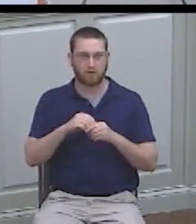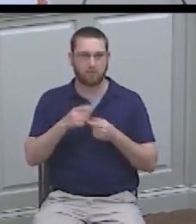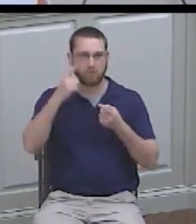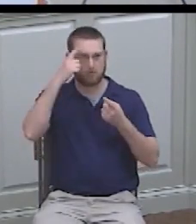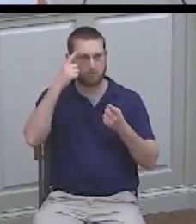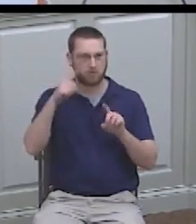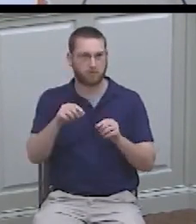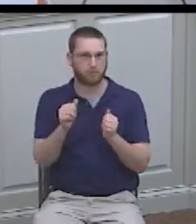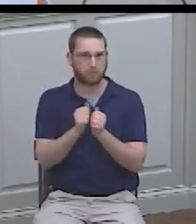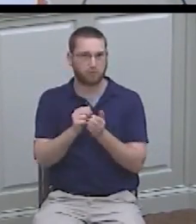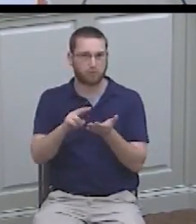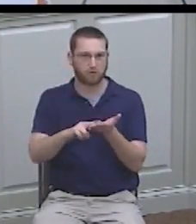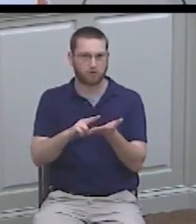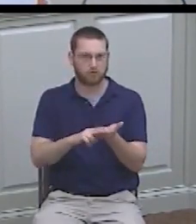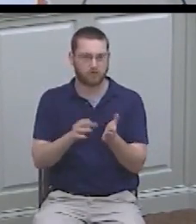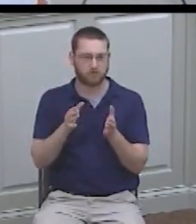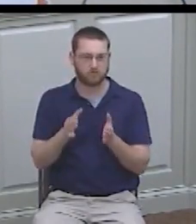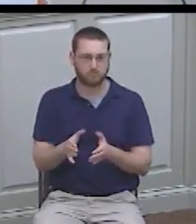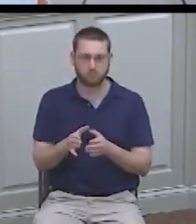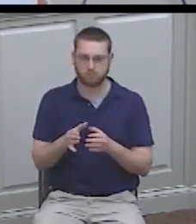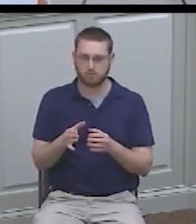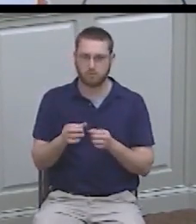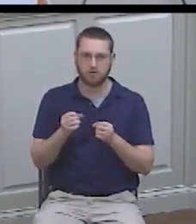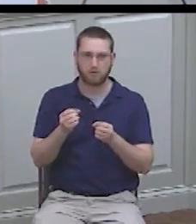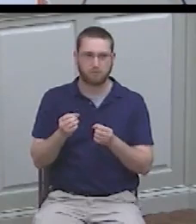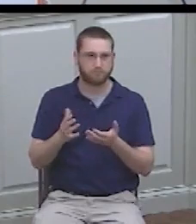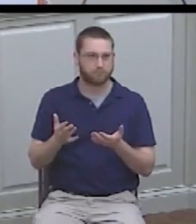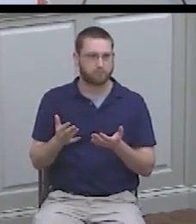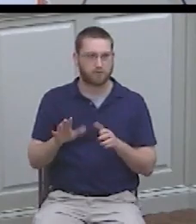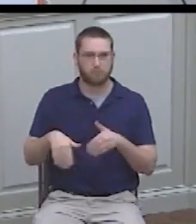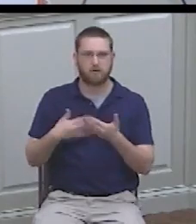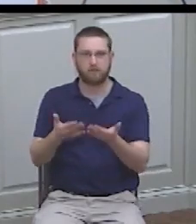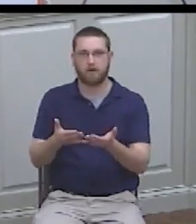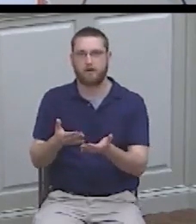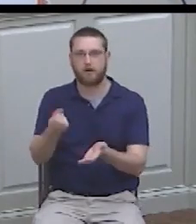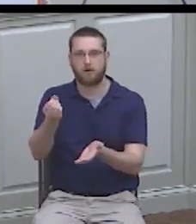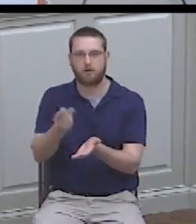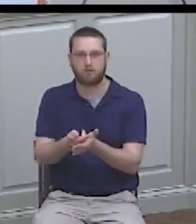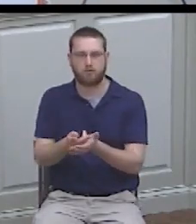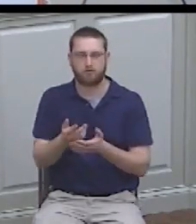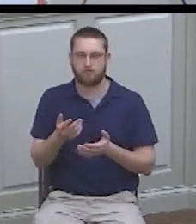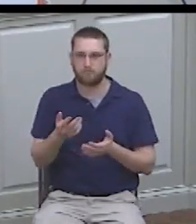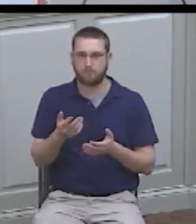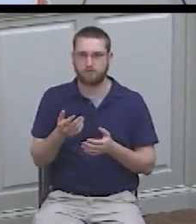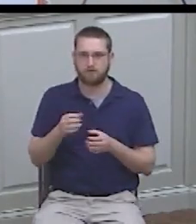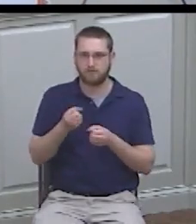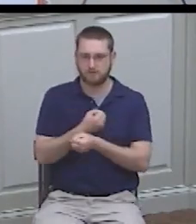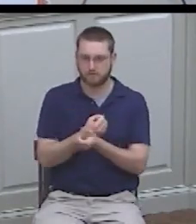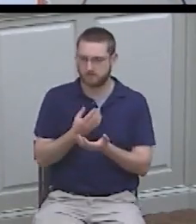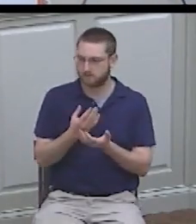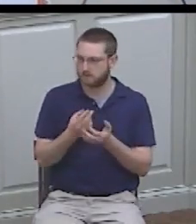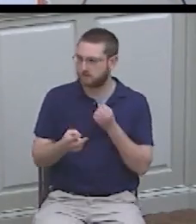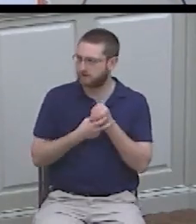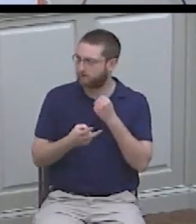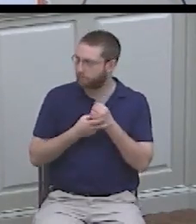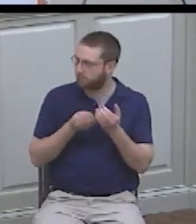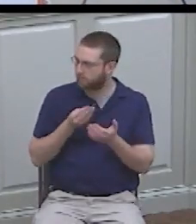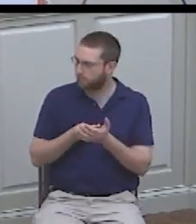with contractors to provide guaranteed savings based upon the audits that have been done in the